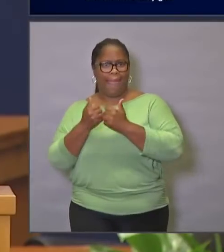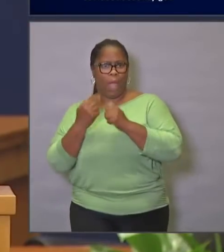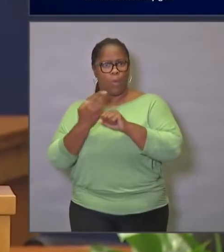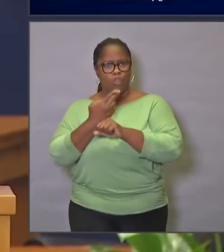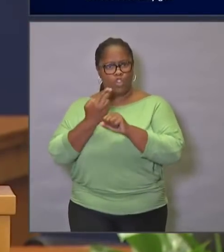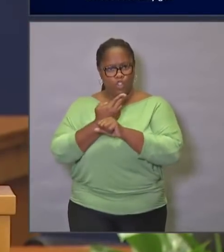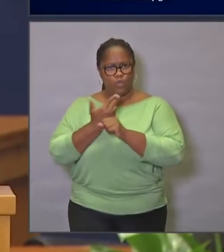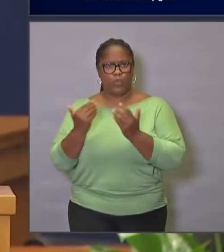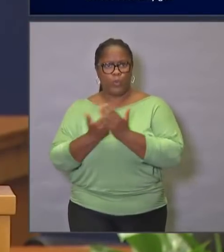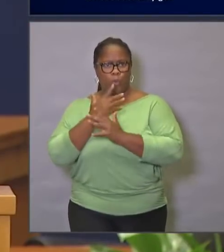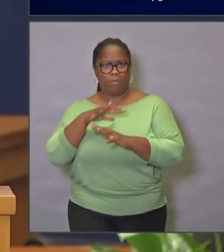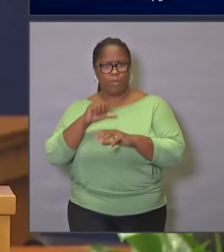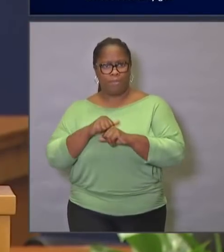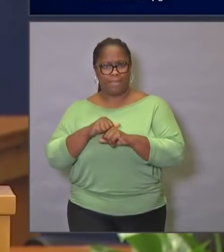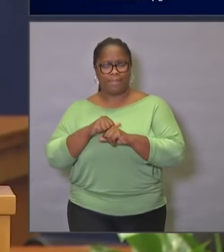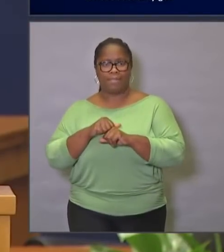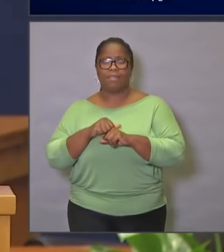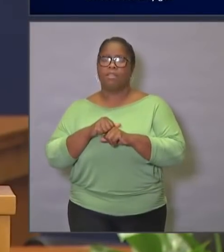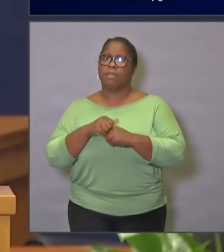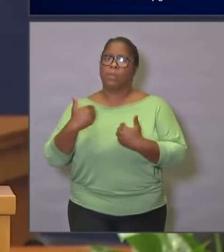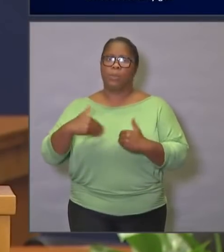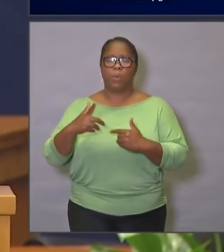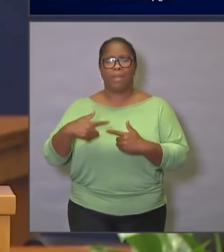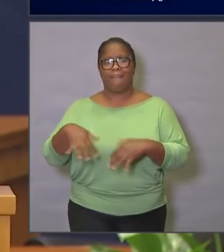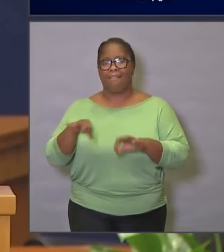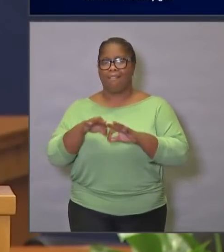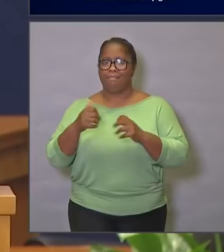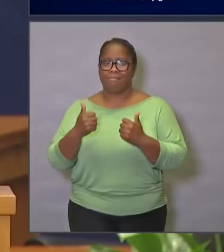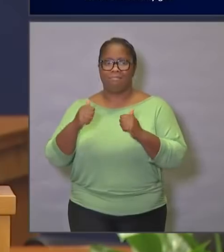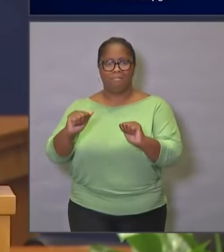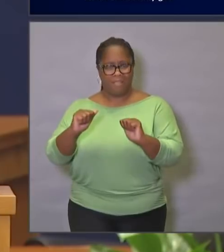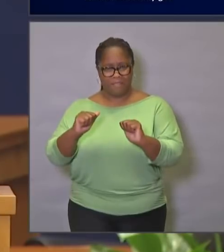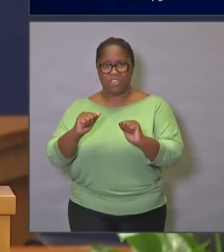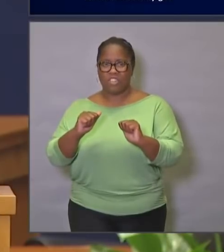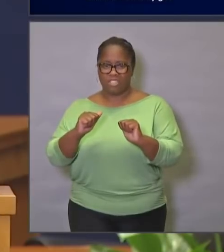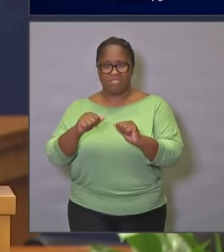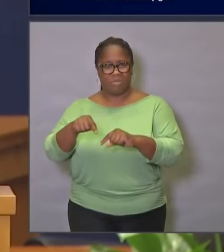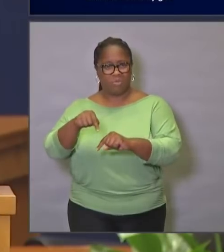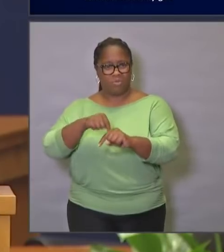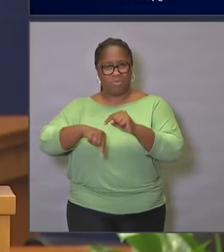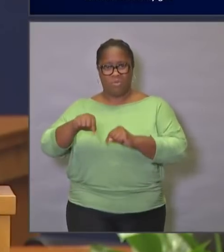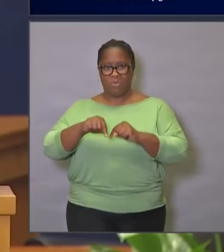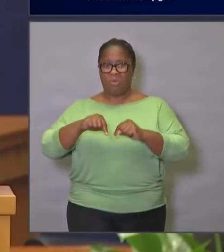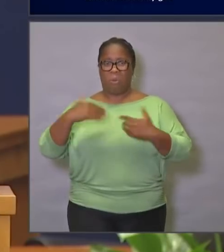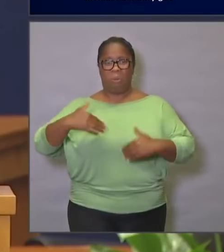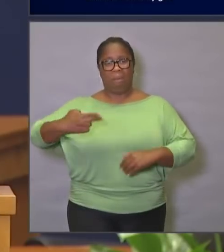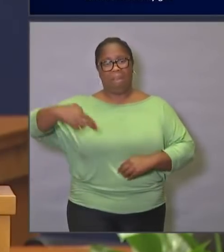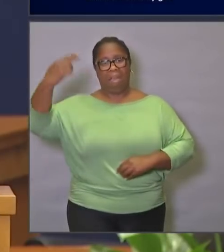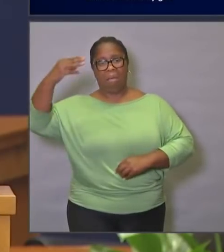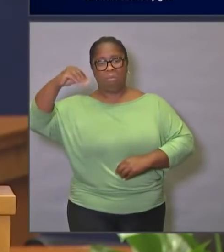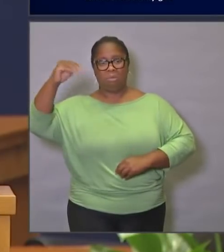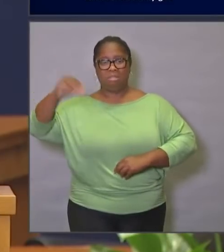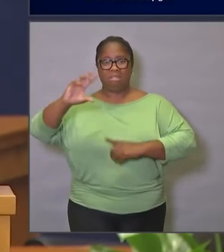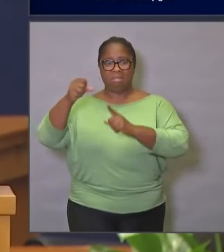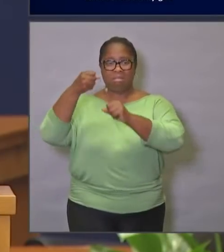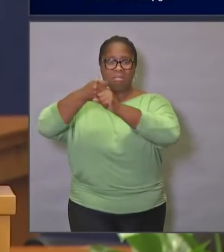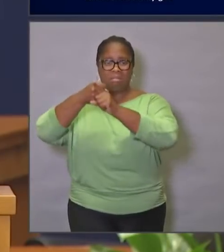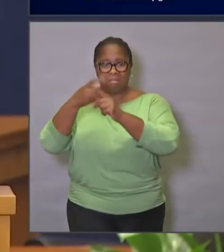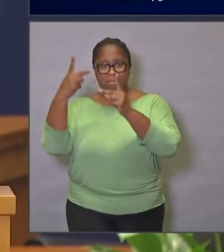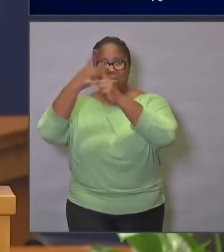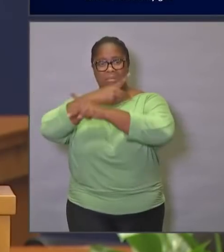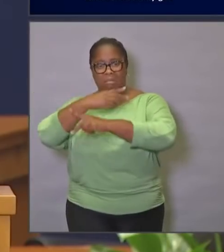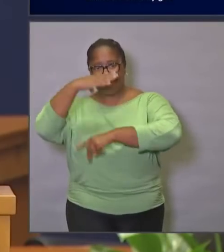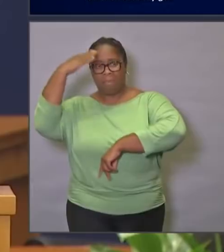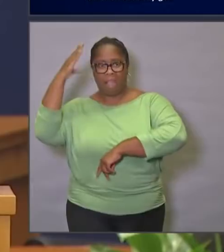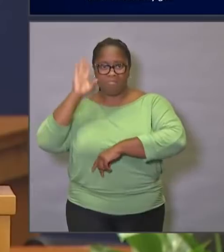These on-the-ground outreach efforts are critical in reversing the trends in the data that Dr. Ferrer just presented about how communities of color